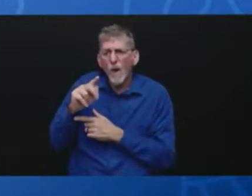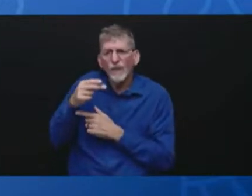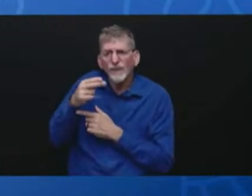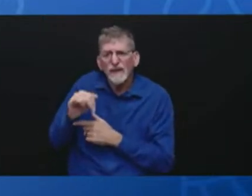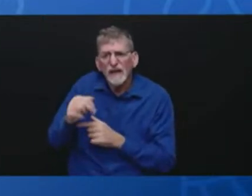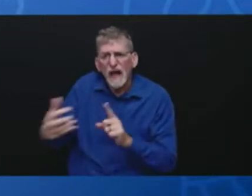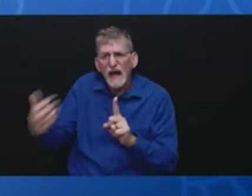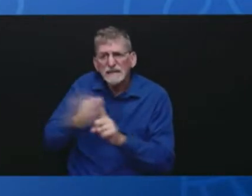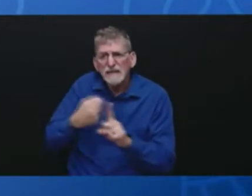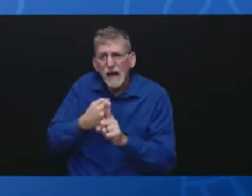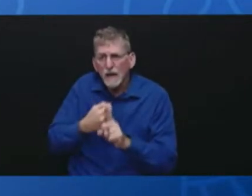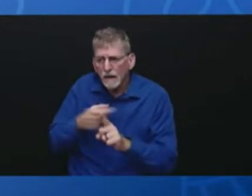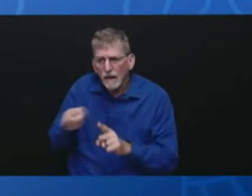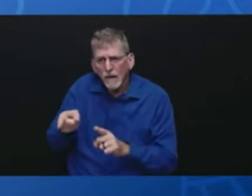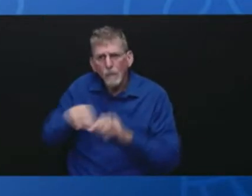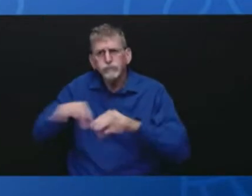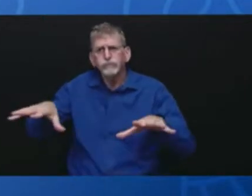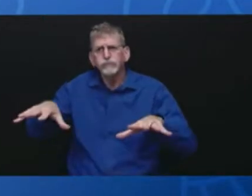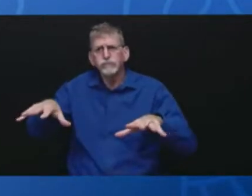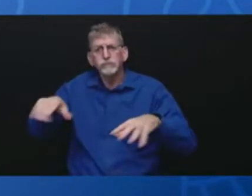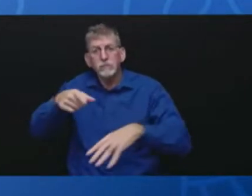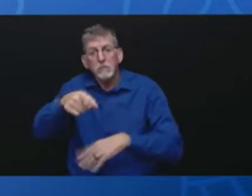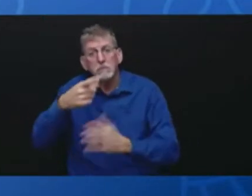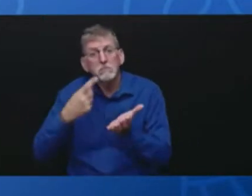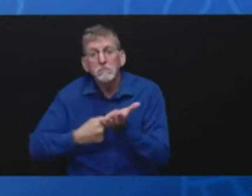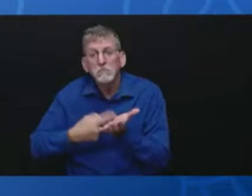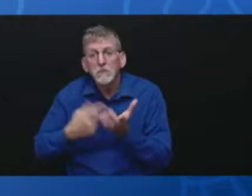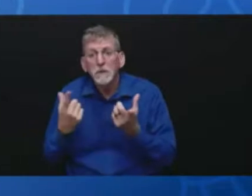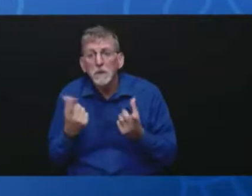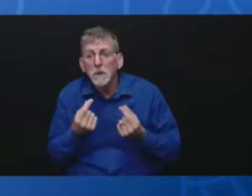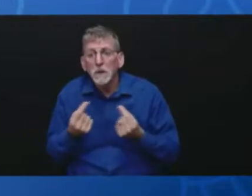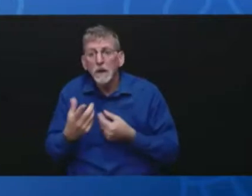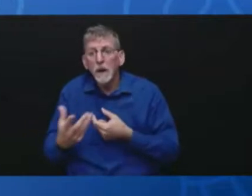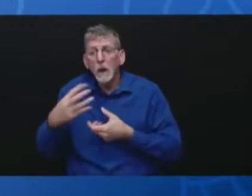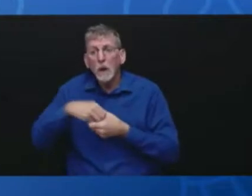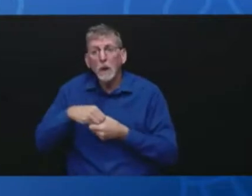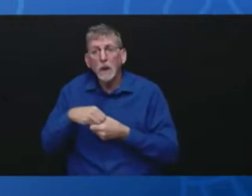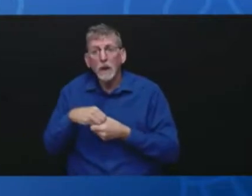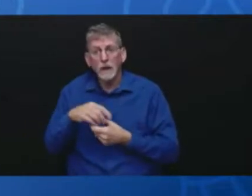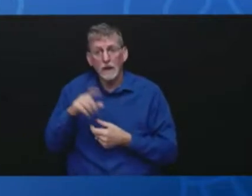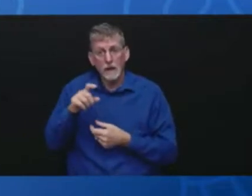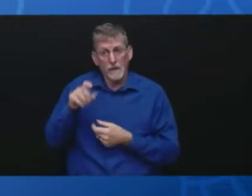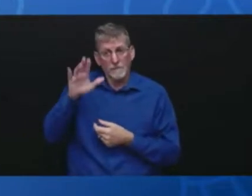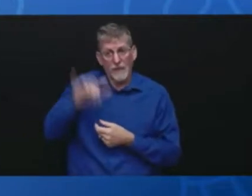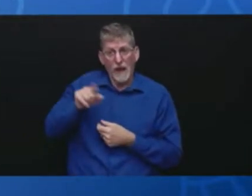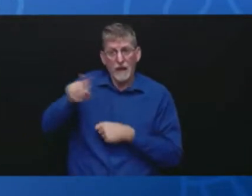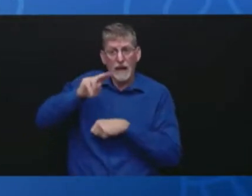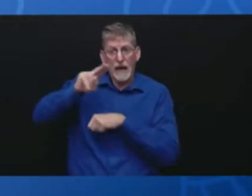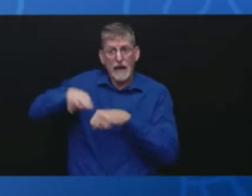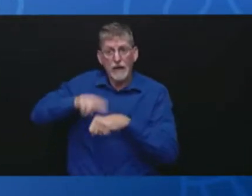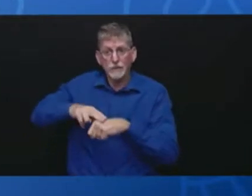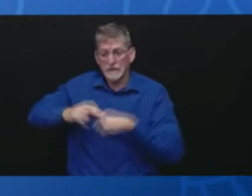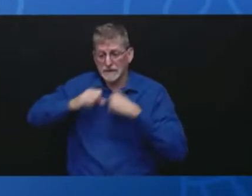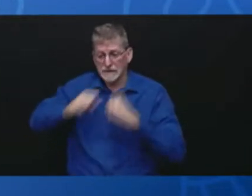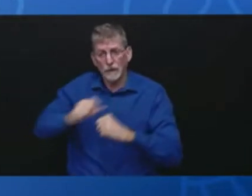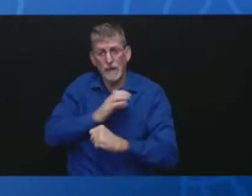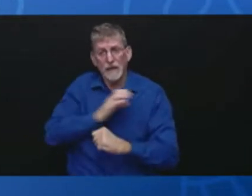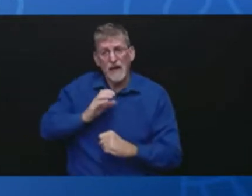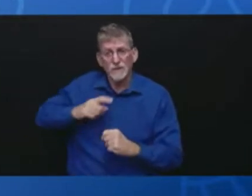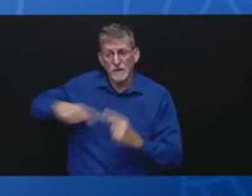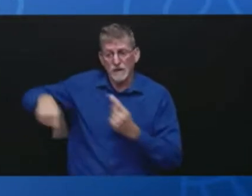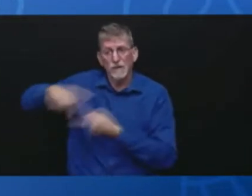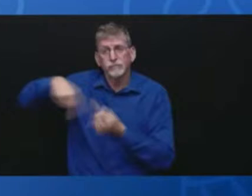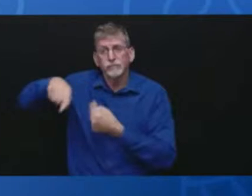it has been confirmed by the National Security Council, these included the editor-in-chief of The Atlantic, Jeffrey Goldberg, on